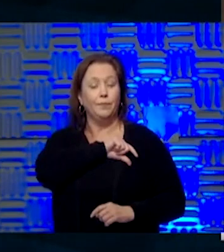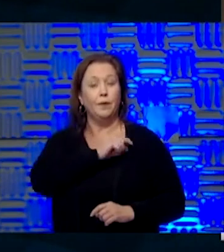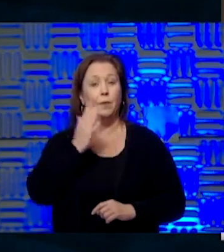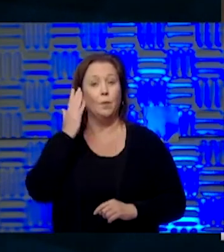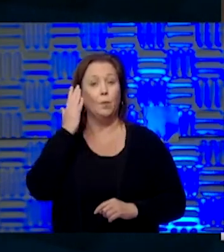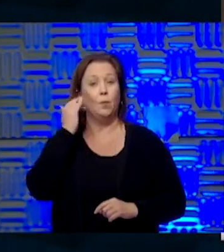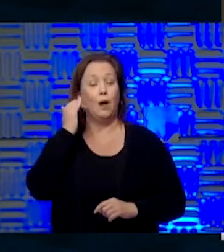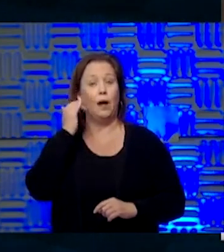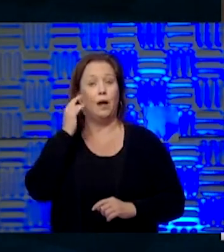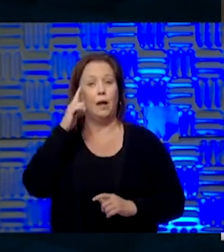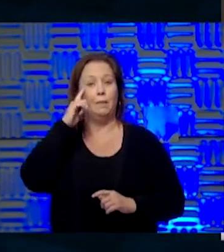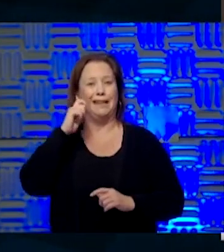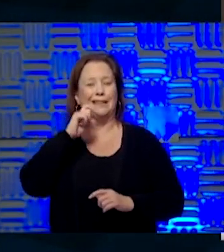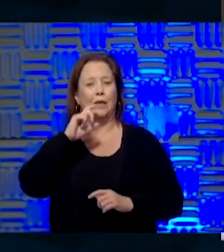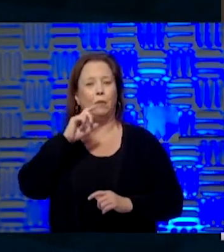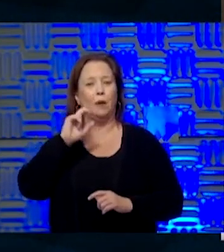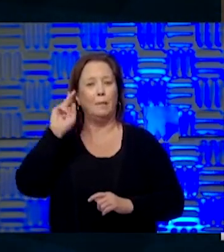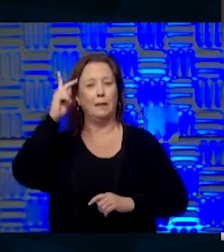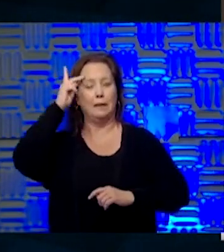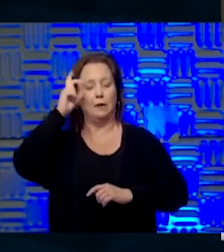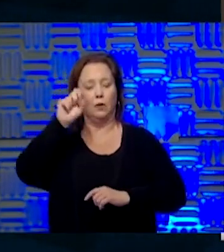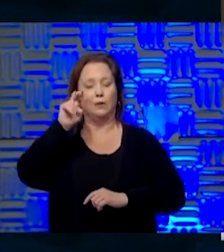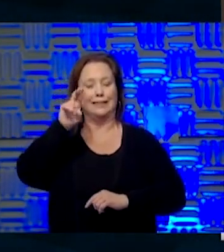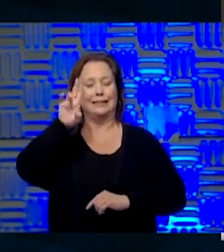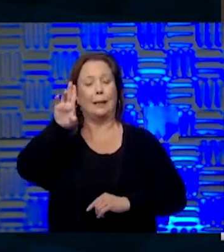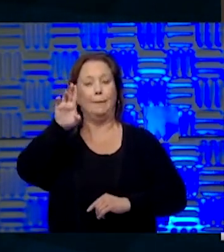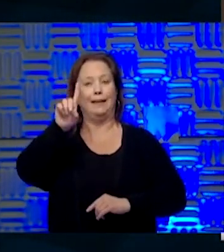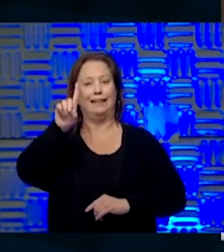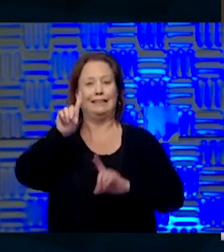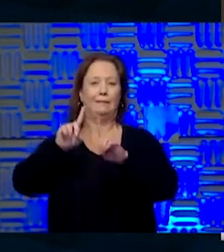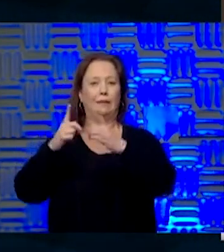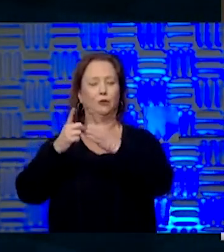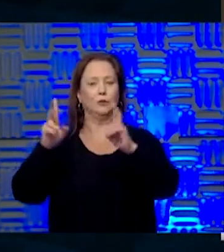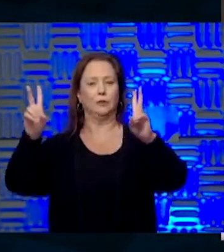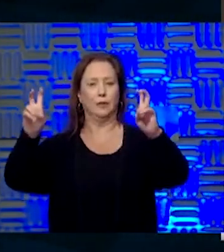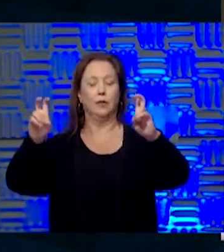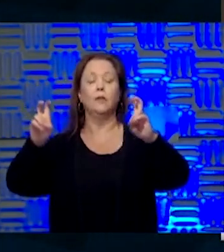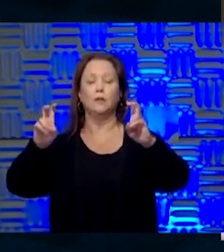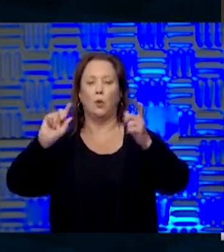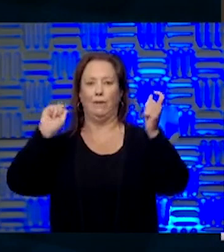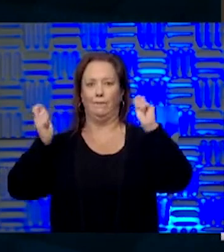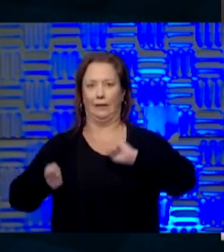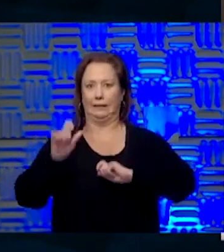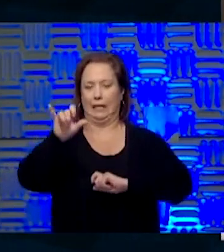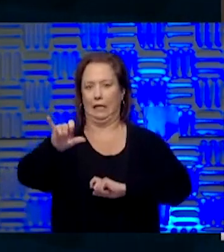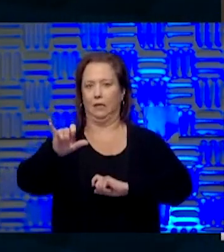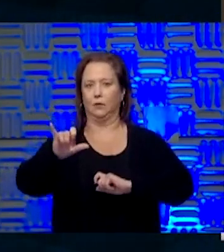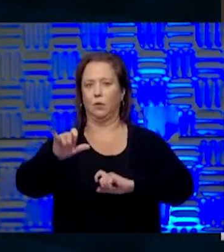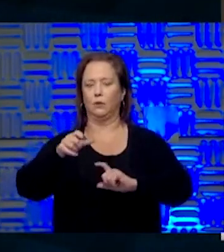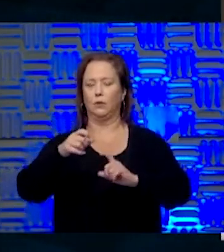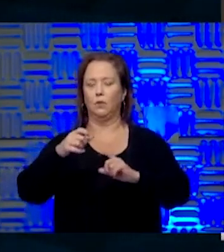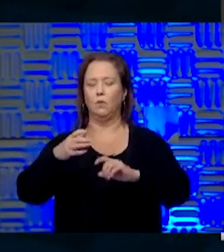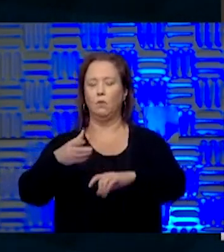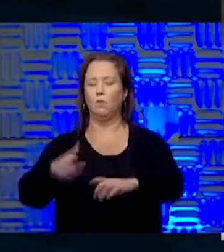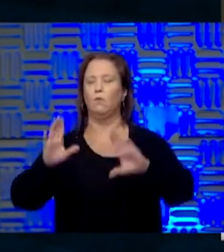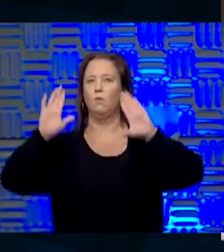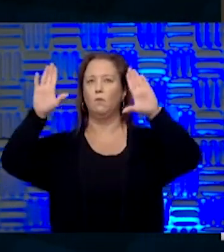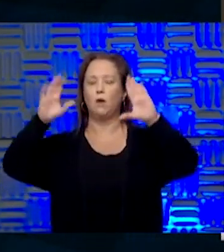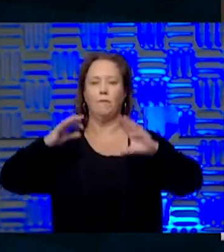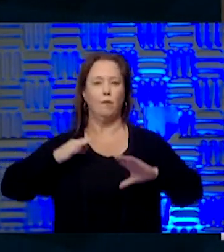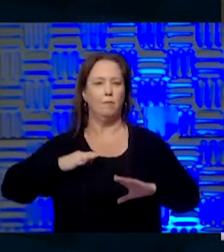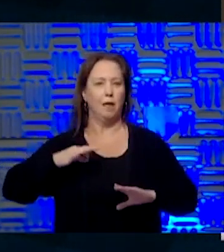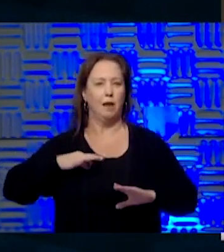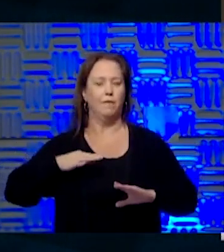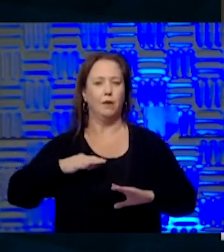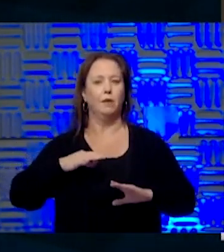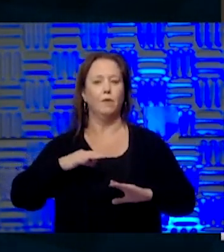were political subdivisions, and we fixed that. So it is a significant benefit to hospitals that are important to